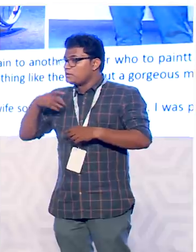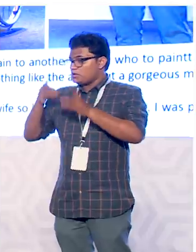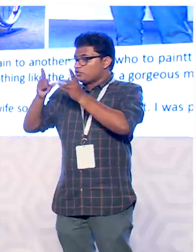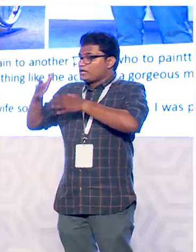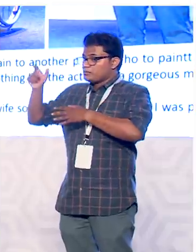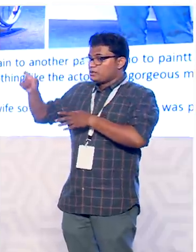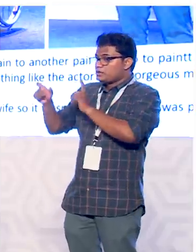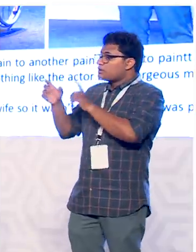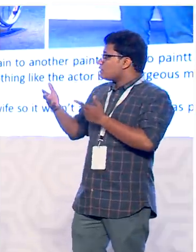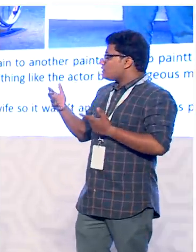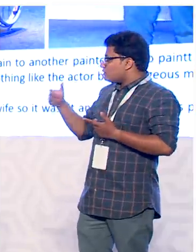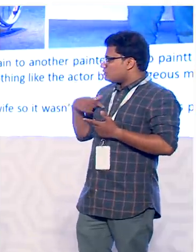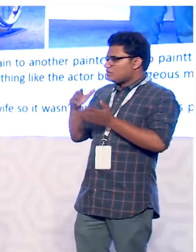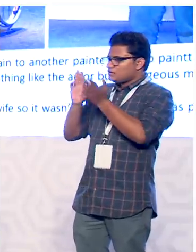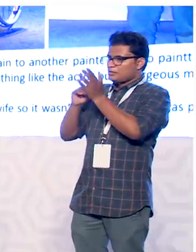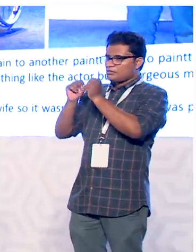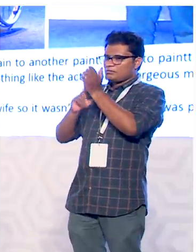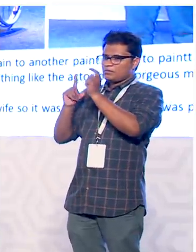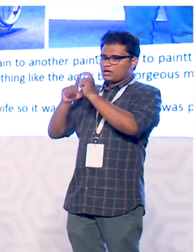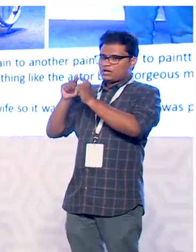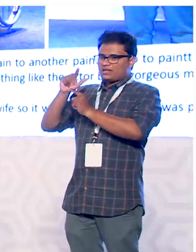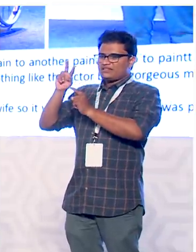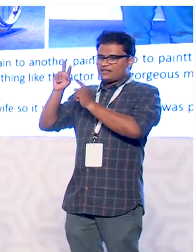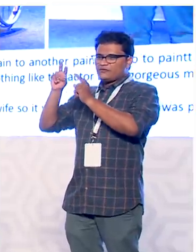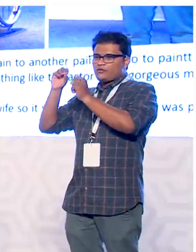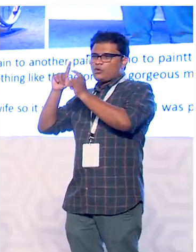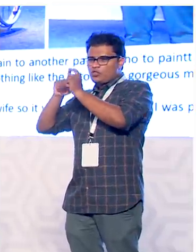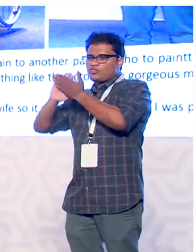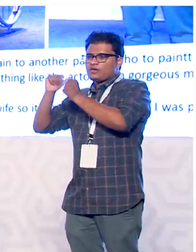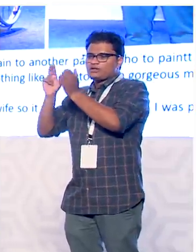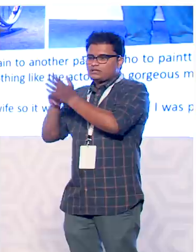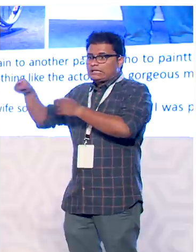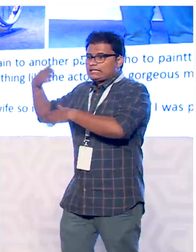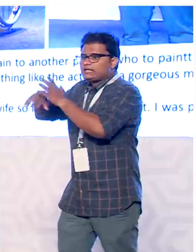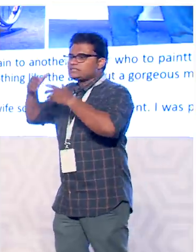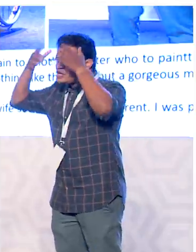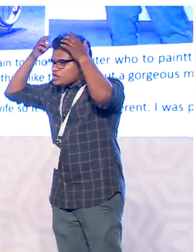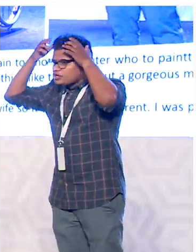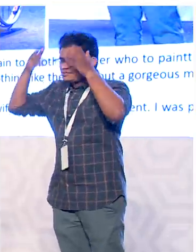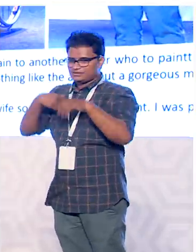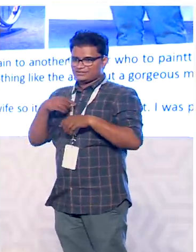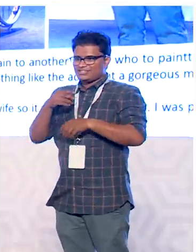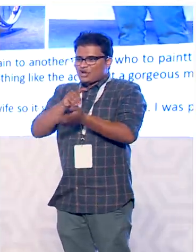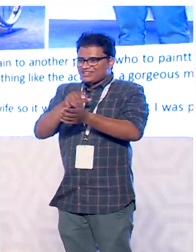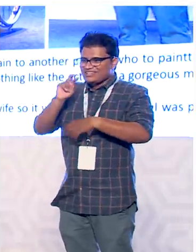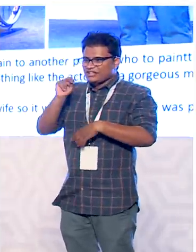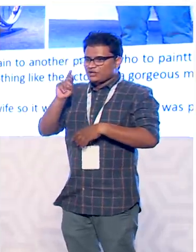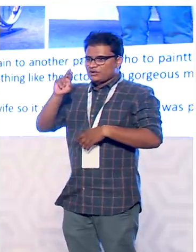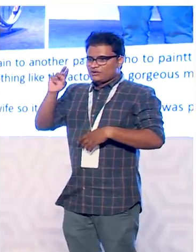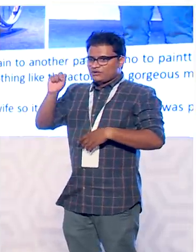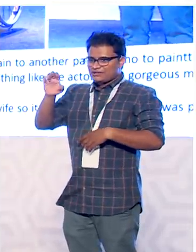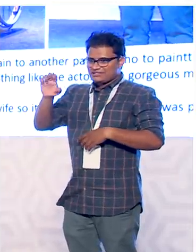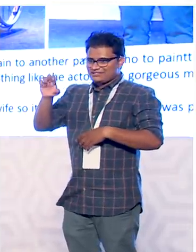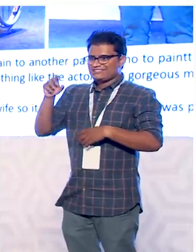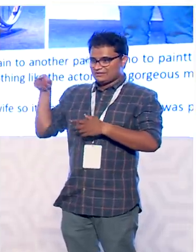of mine called Manadil Urudhi Vendum, where I play a nurse. That particular role has been a role model to many people, including a woman